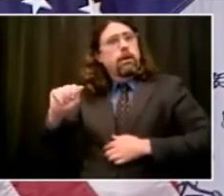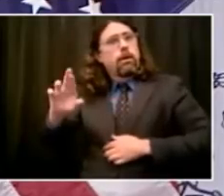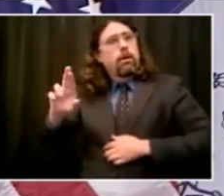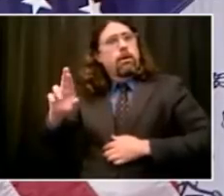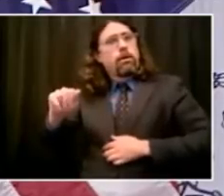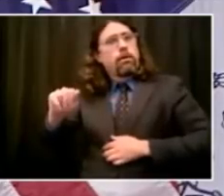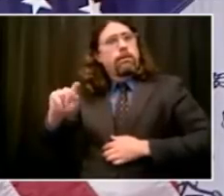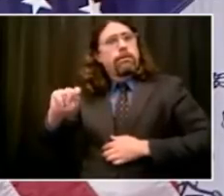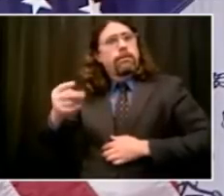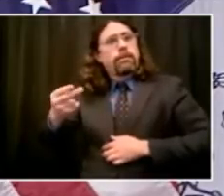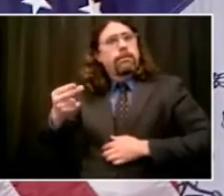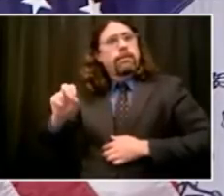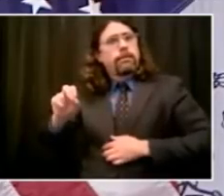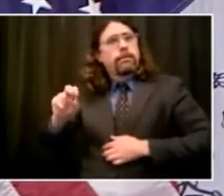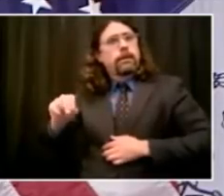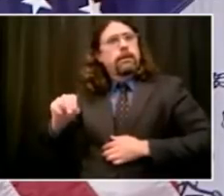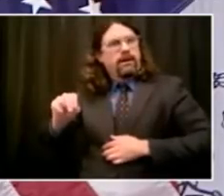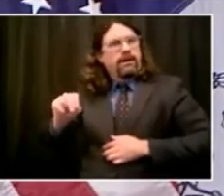4th of July. On the marathon,